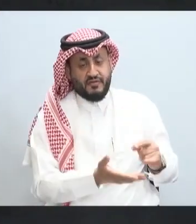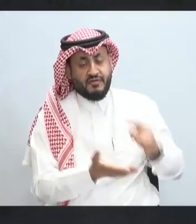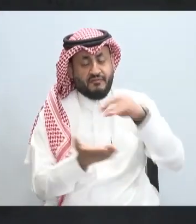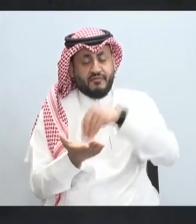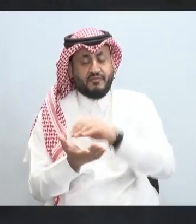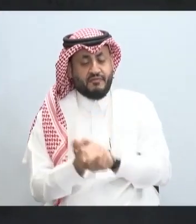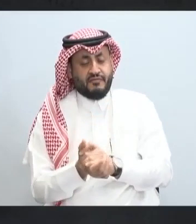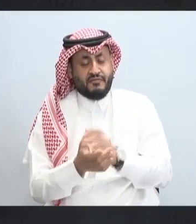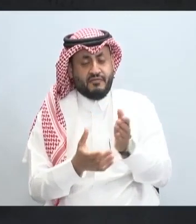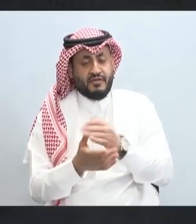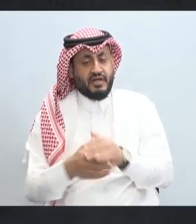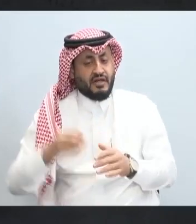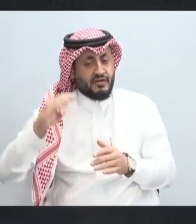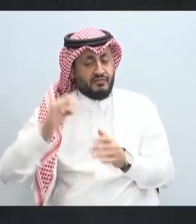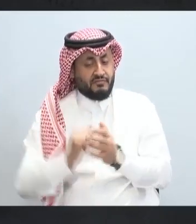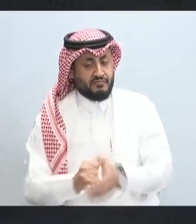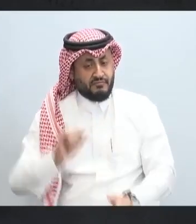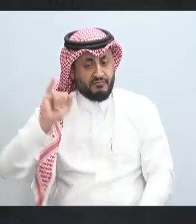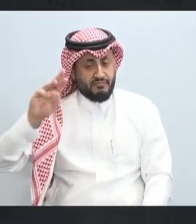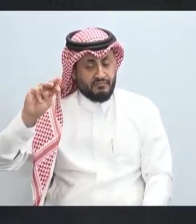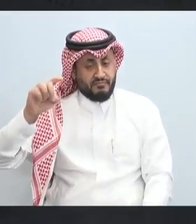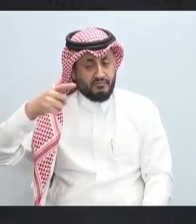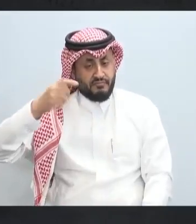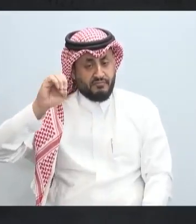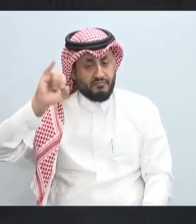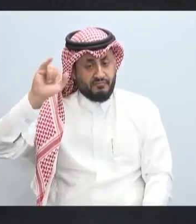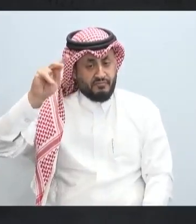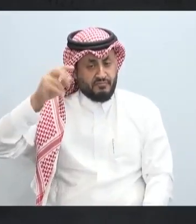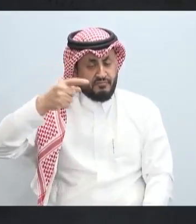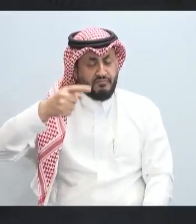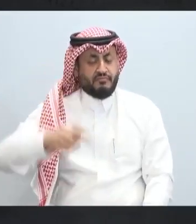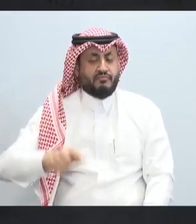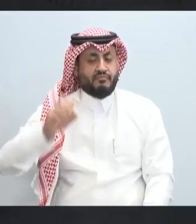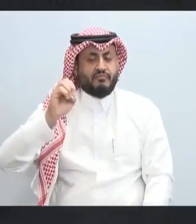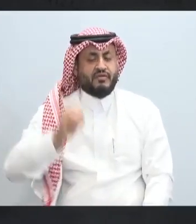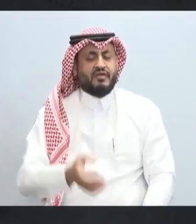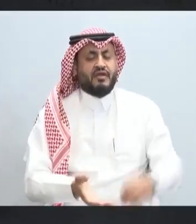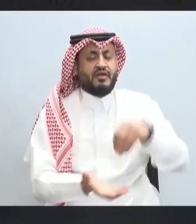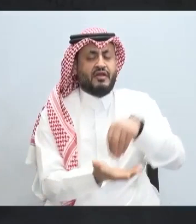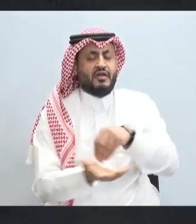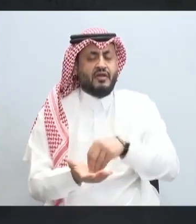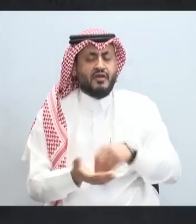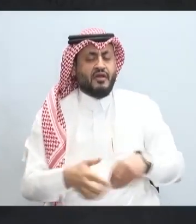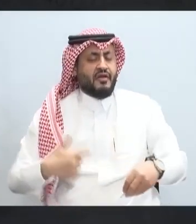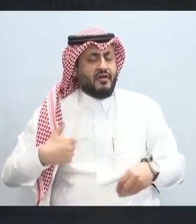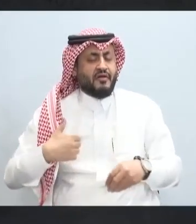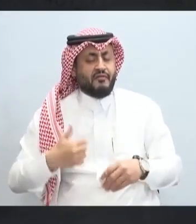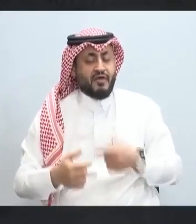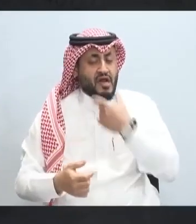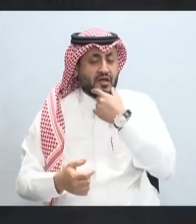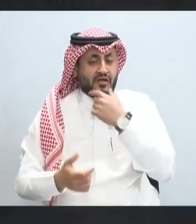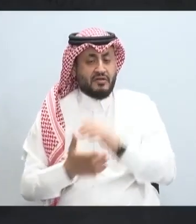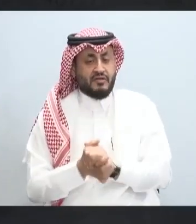I am going to, and then name the place. I'm going to Riyadh, I'm going